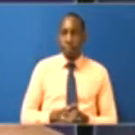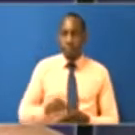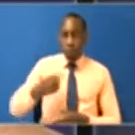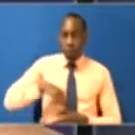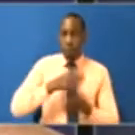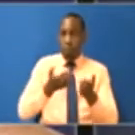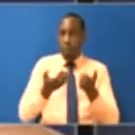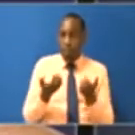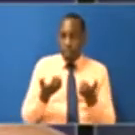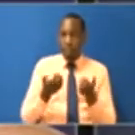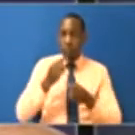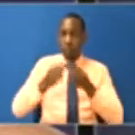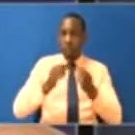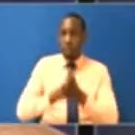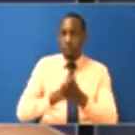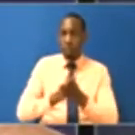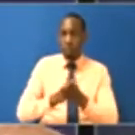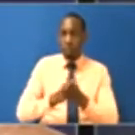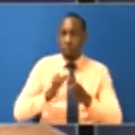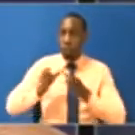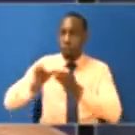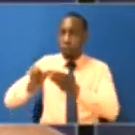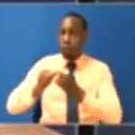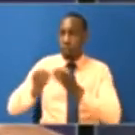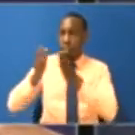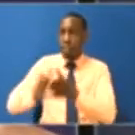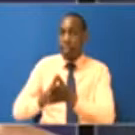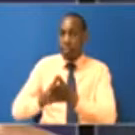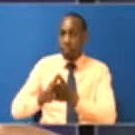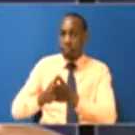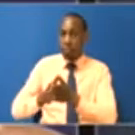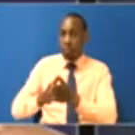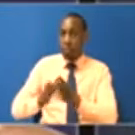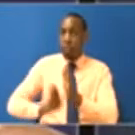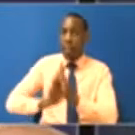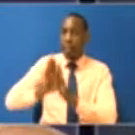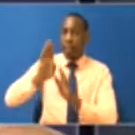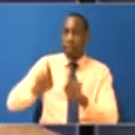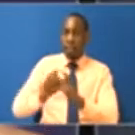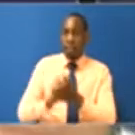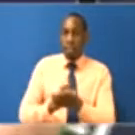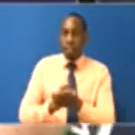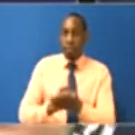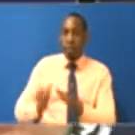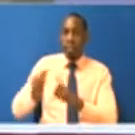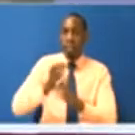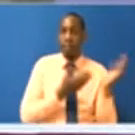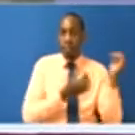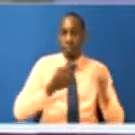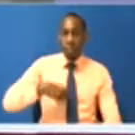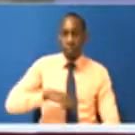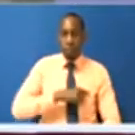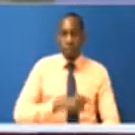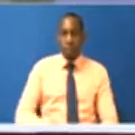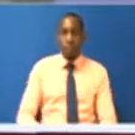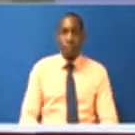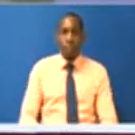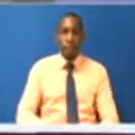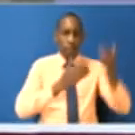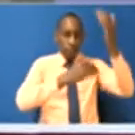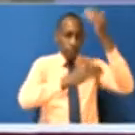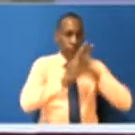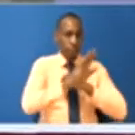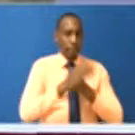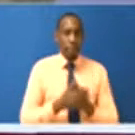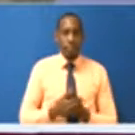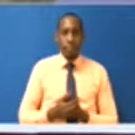we need to keep growing and forcing them to grow and come closer to our expectations keep them accountable professor daughter i